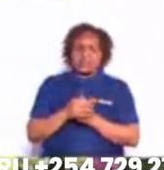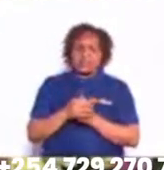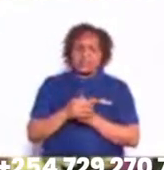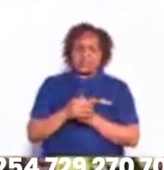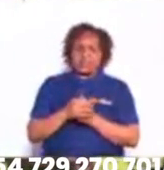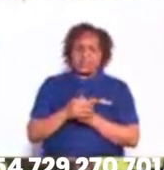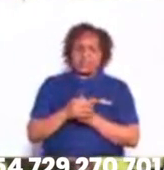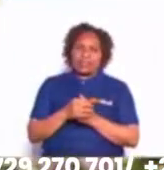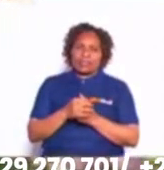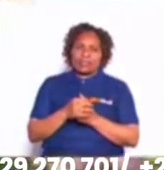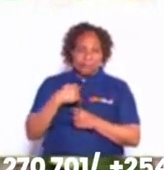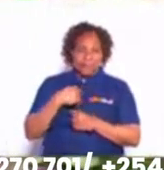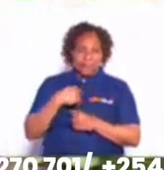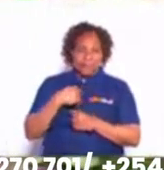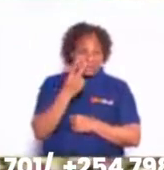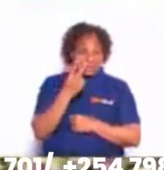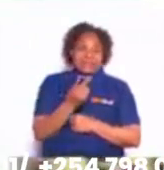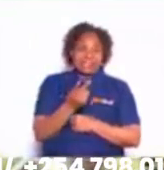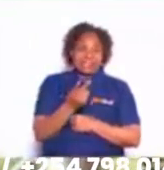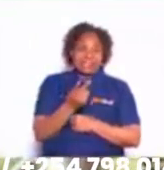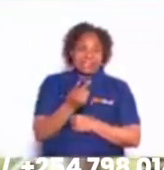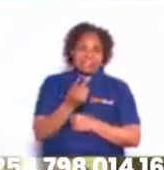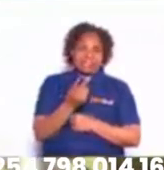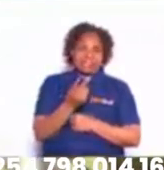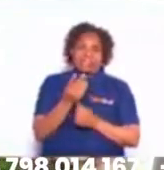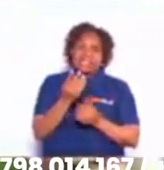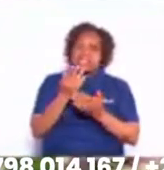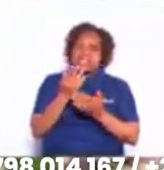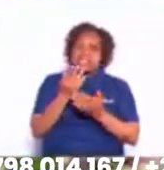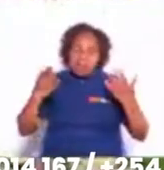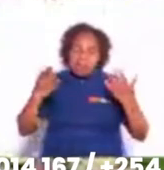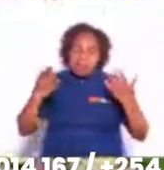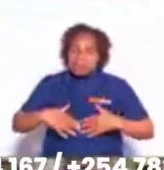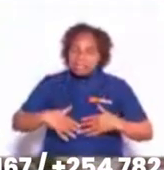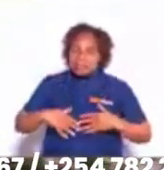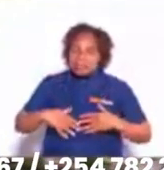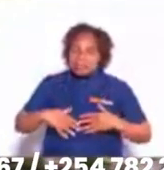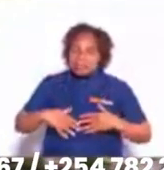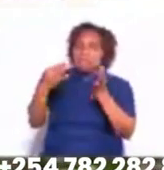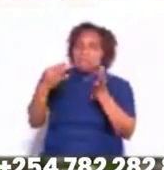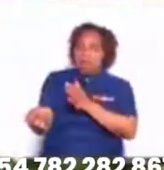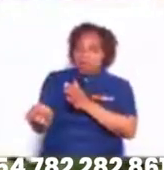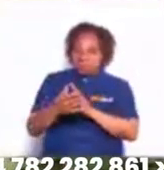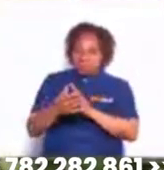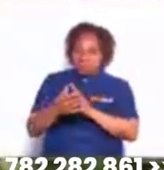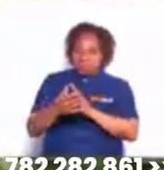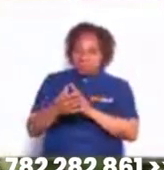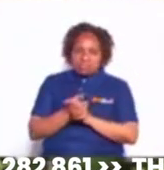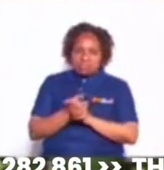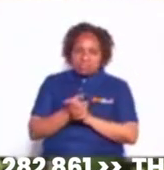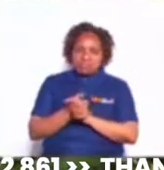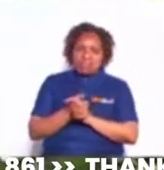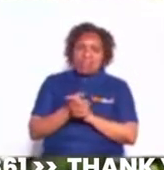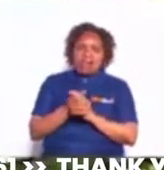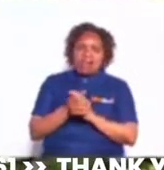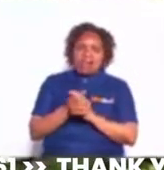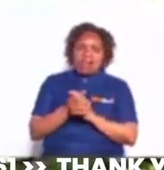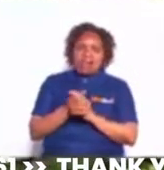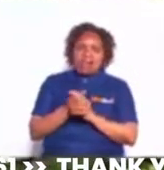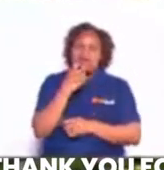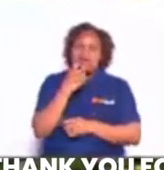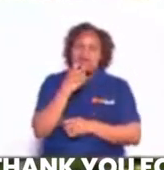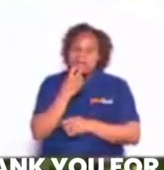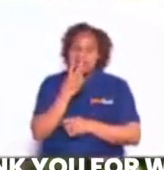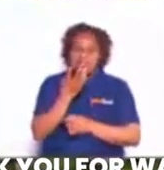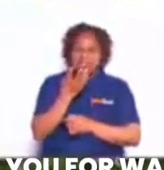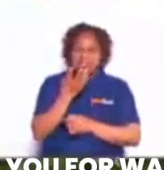I see, you can see maybe somebody has fallen somewhere, and then you are laughing. That